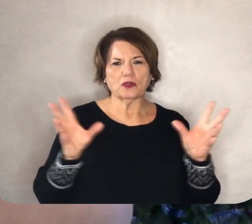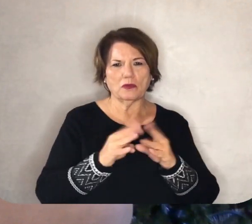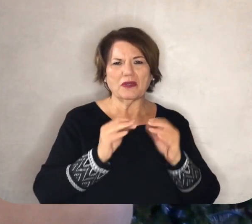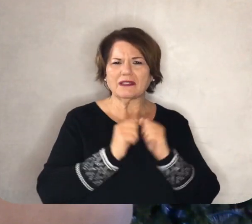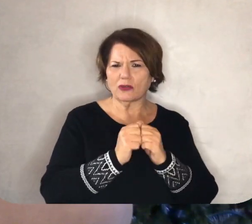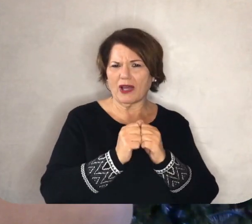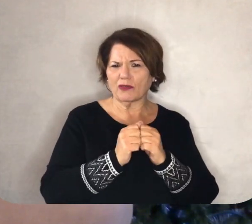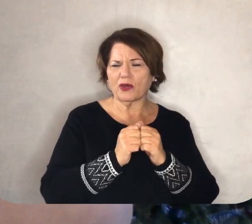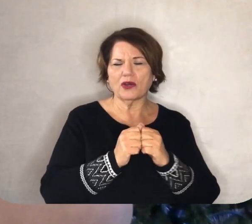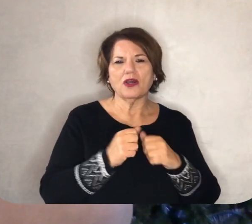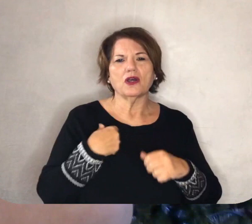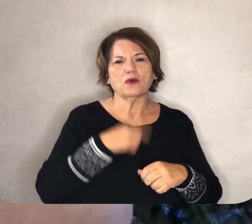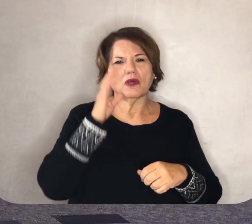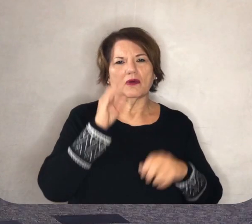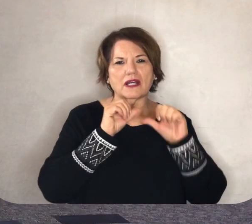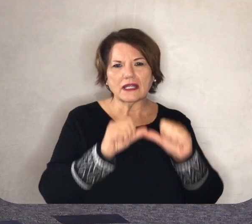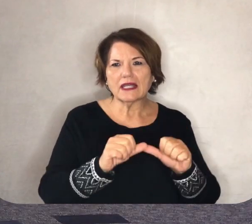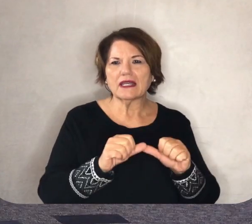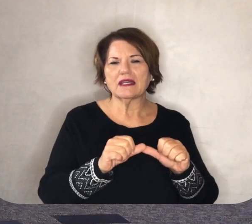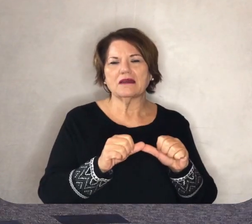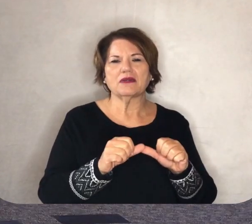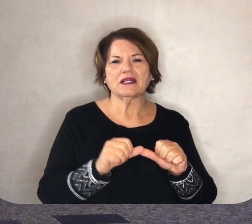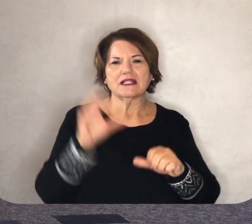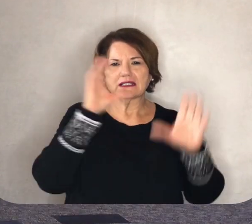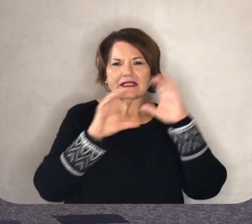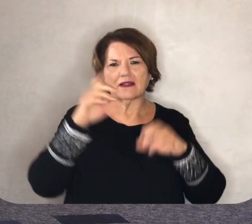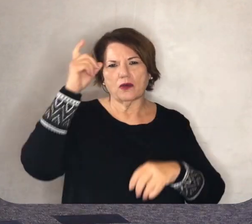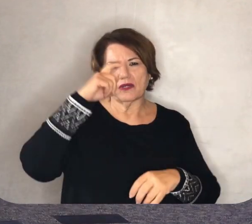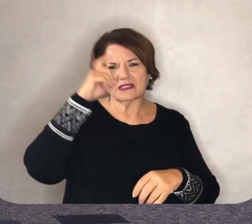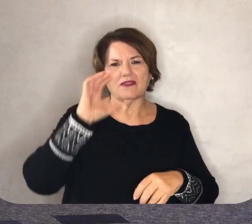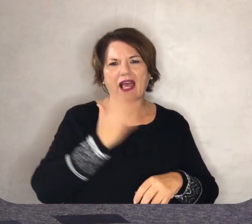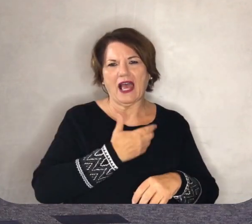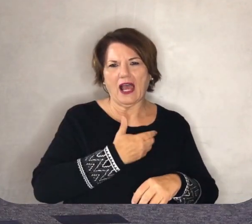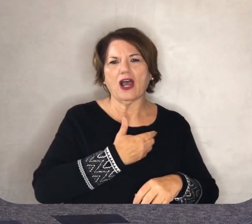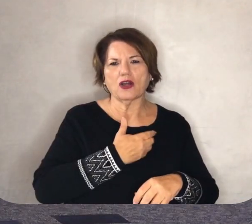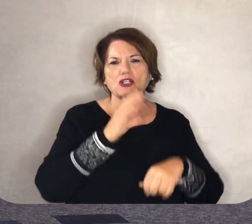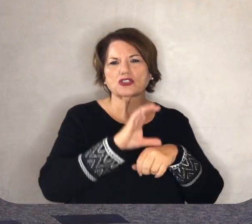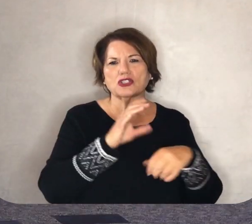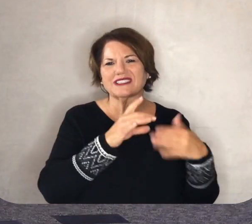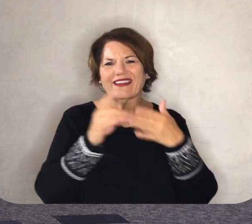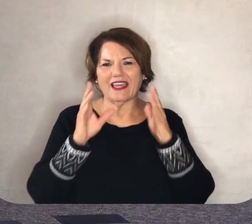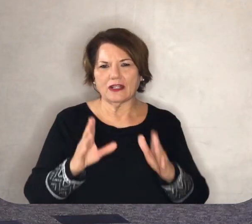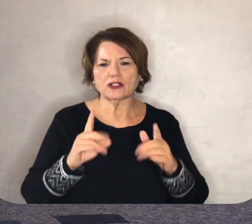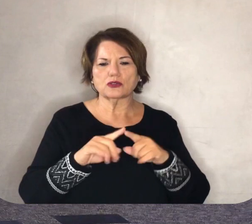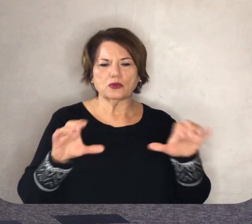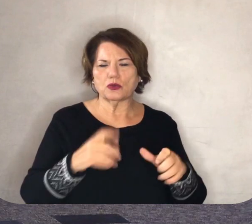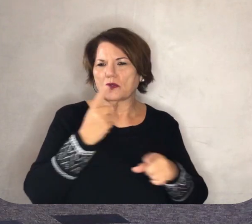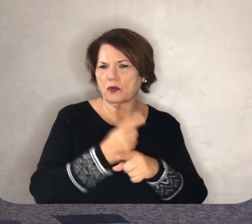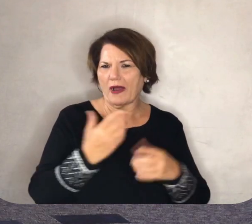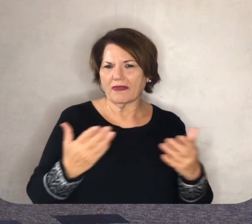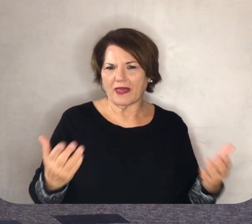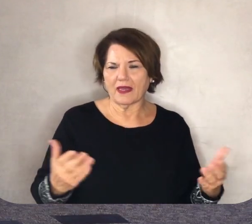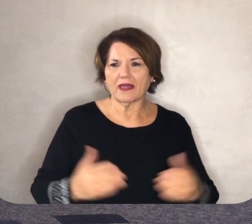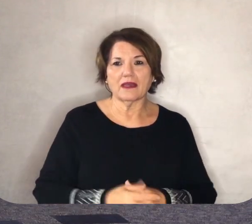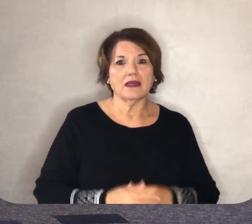this. And we're gonna keep seeking the wisdom and leadership of our elders to make sure that we're doing the right thing. But